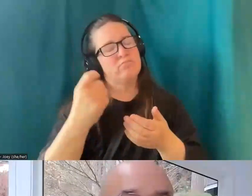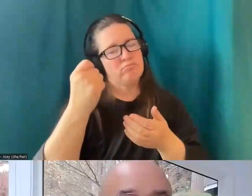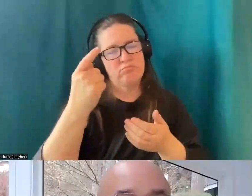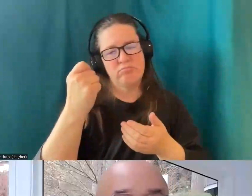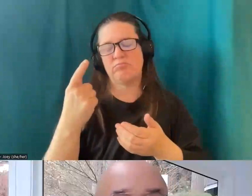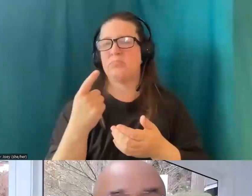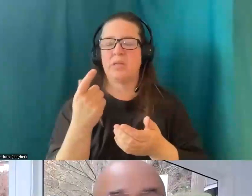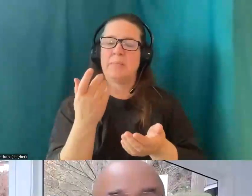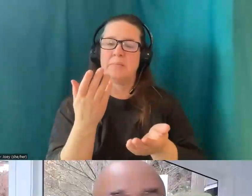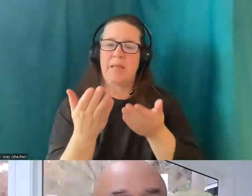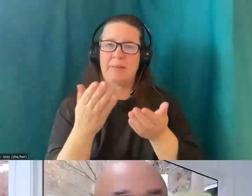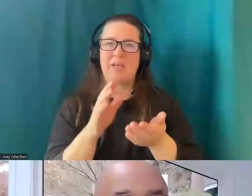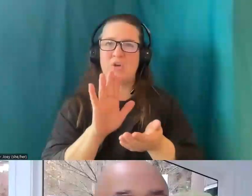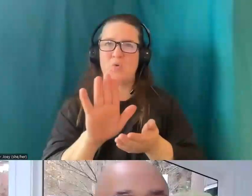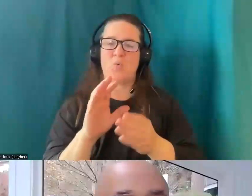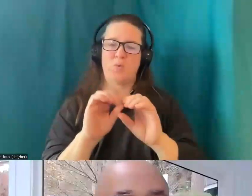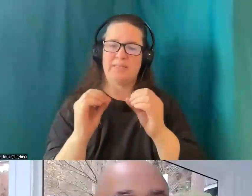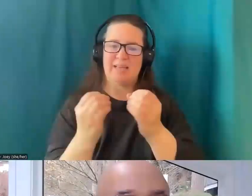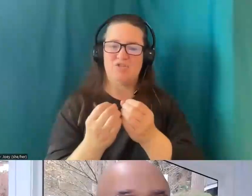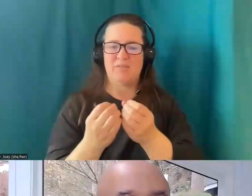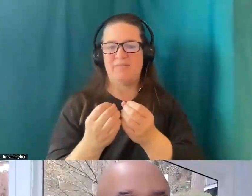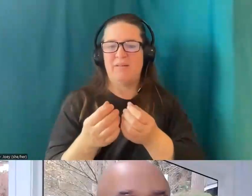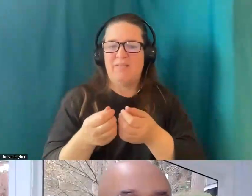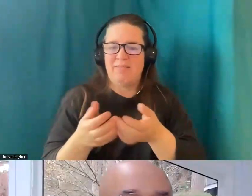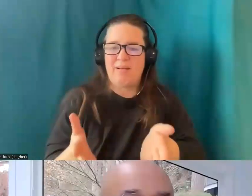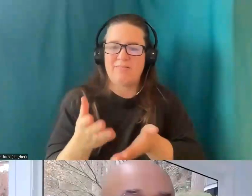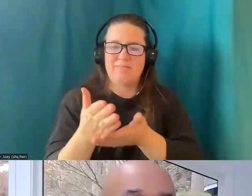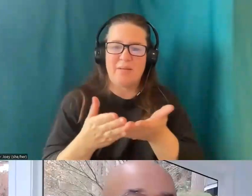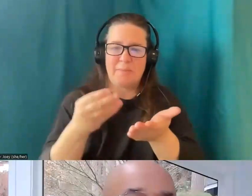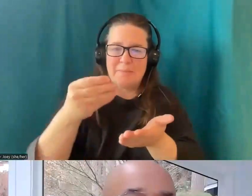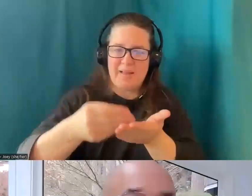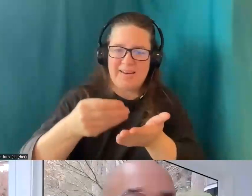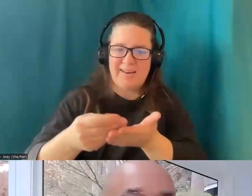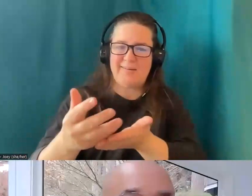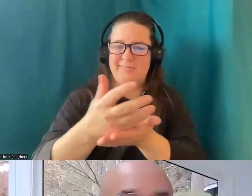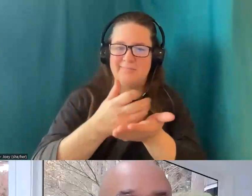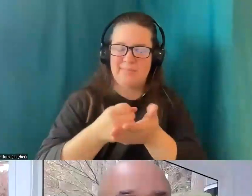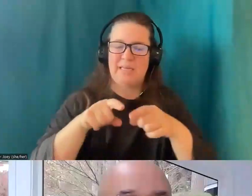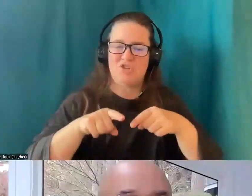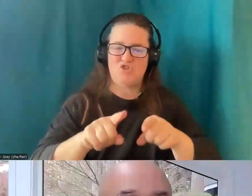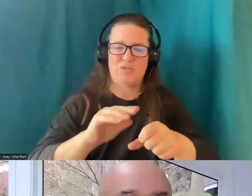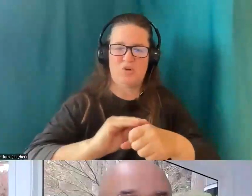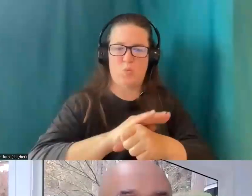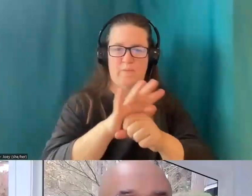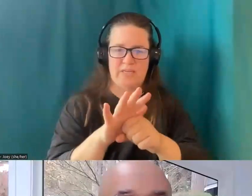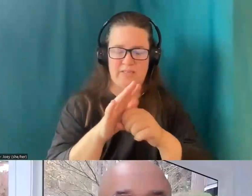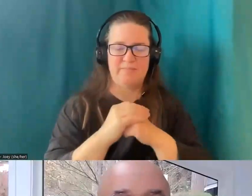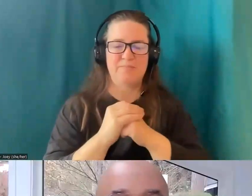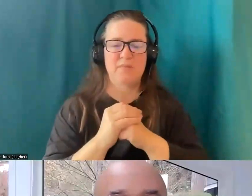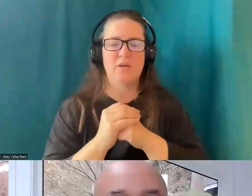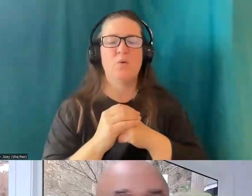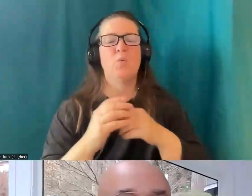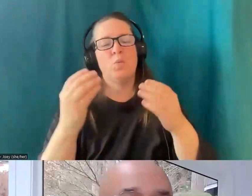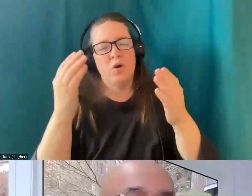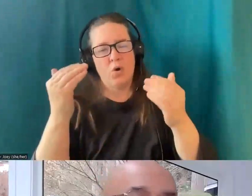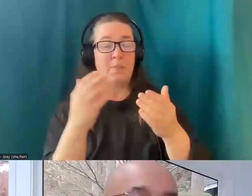for a year or two. We're hopeful that by using an average number, more organizations that had temporary setbacks in their revenue will still be eligible